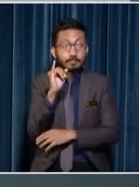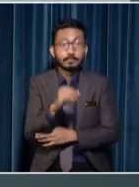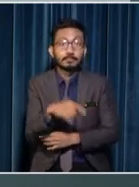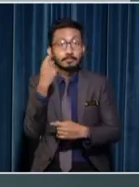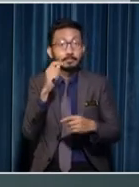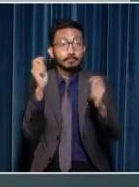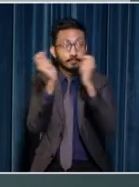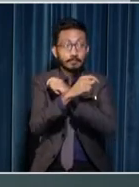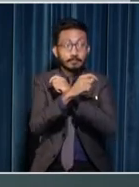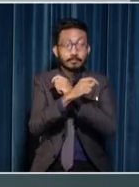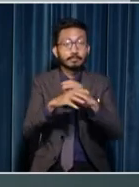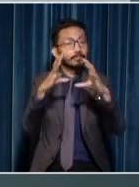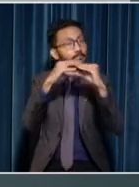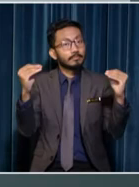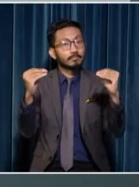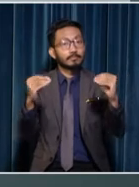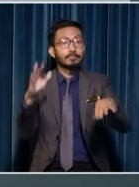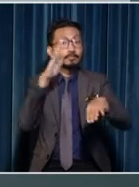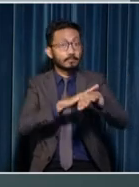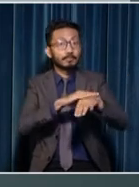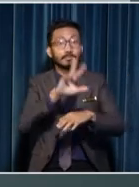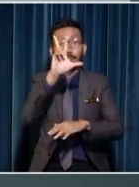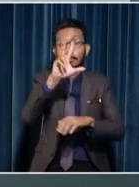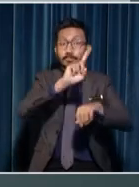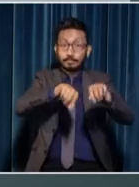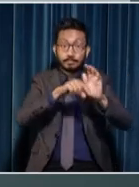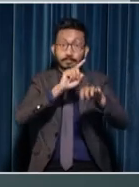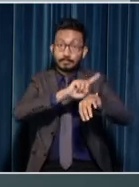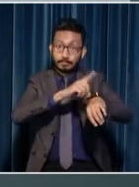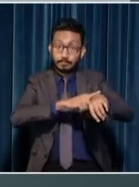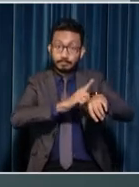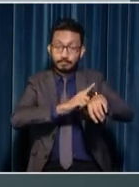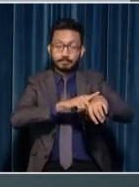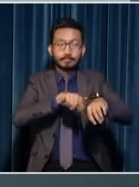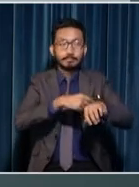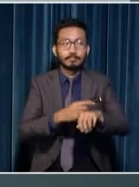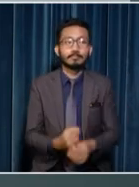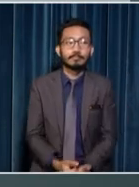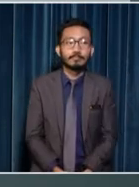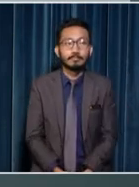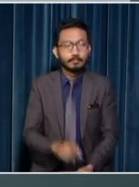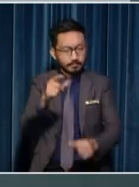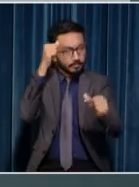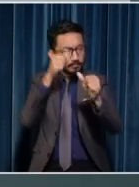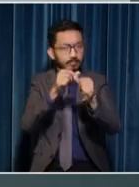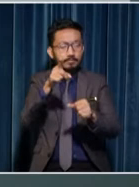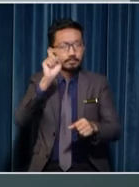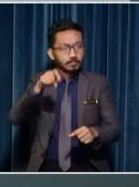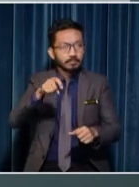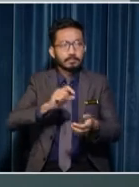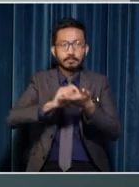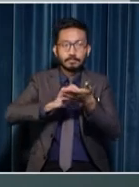at 3 o'clock. Remember, you have to write 3 in numerals, not in